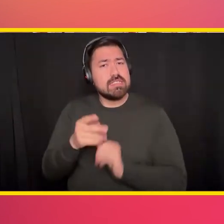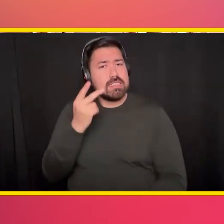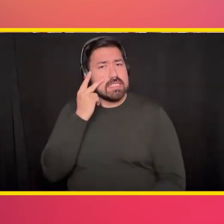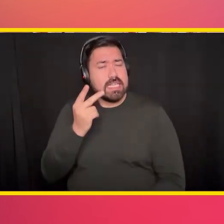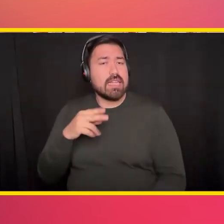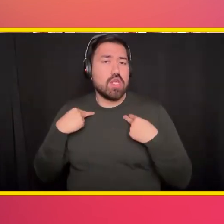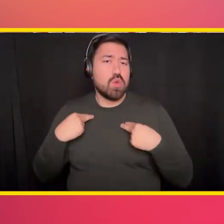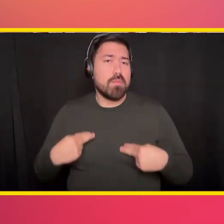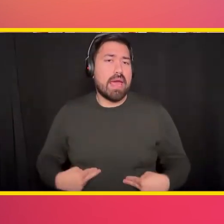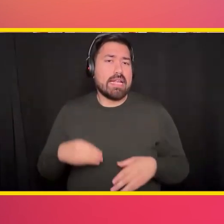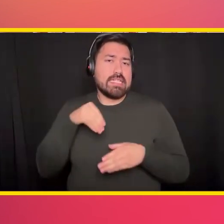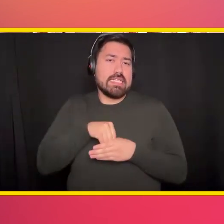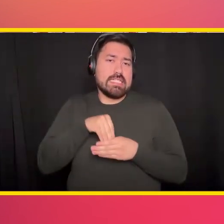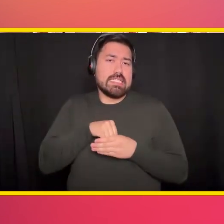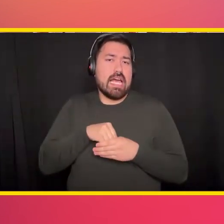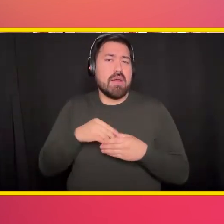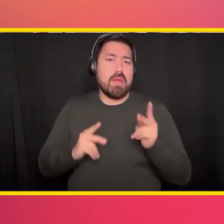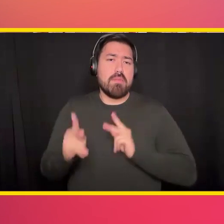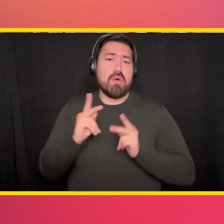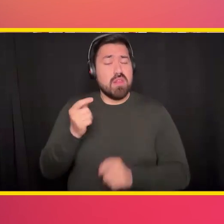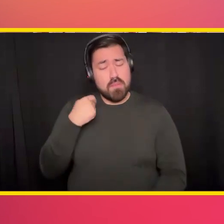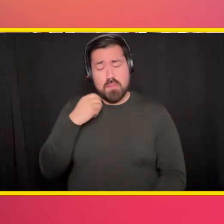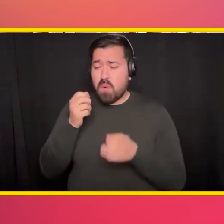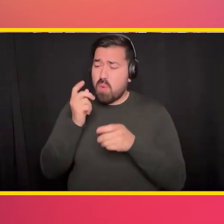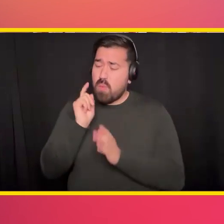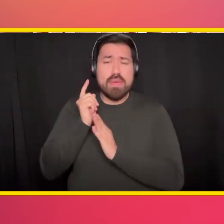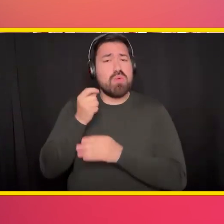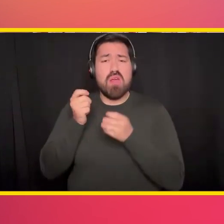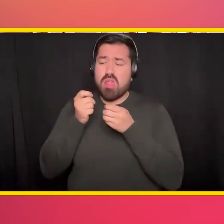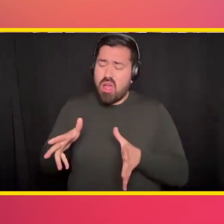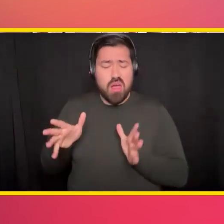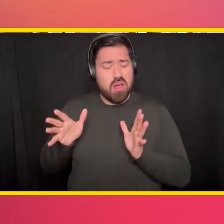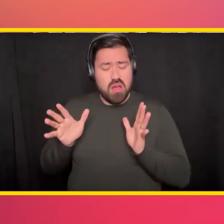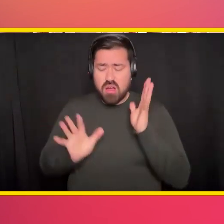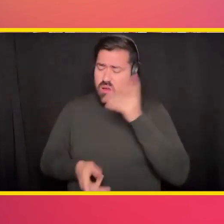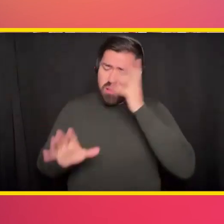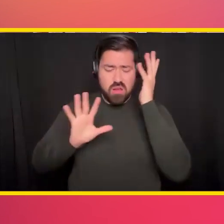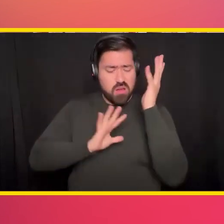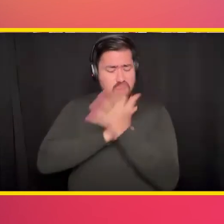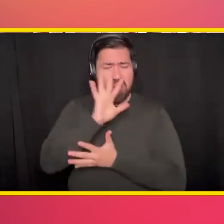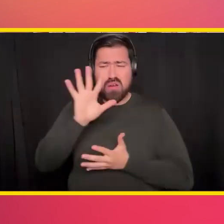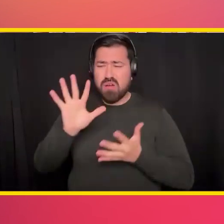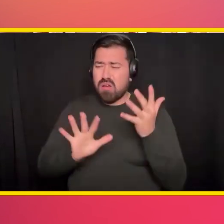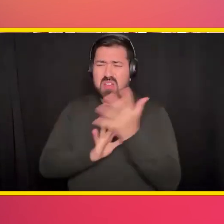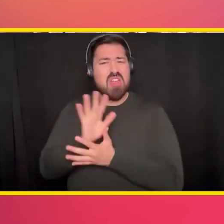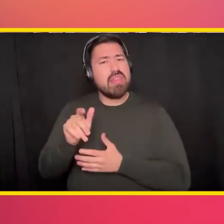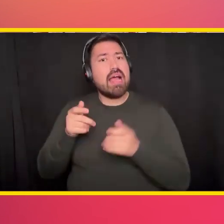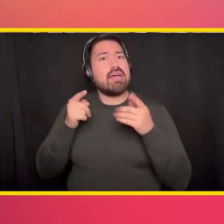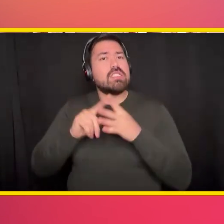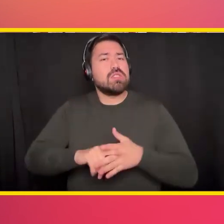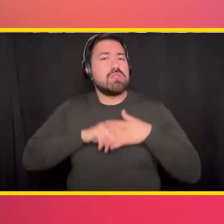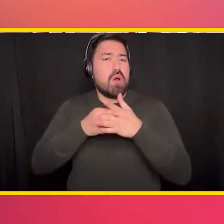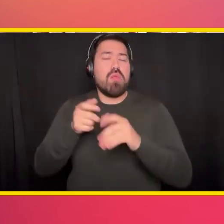everyone. Mm. As soon as we lose sight of the humanity in someone, this is when we can do the blame game